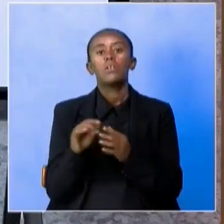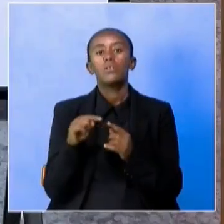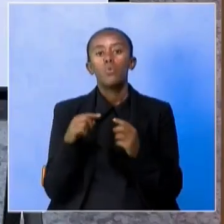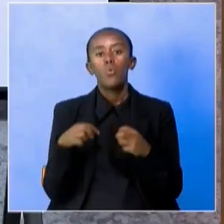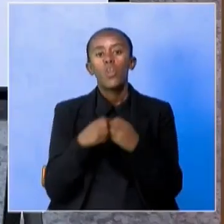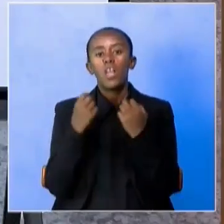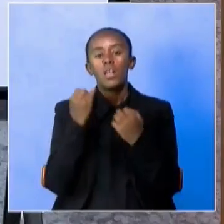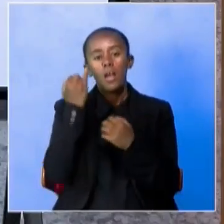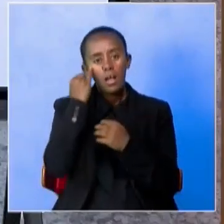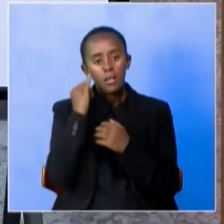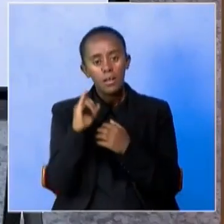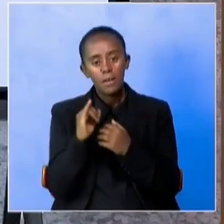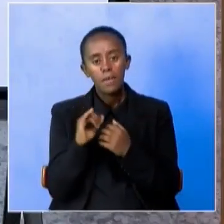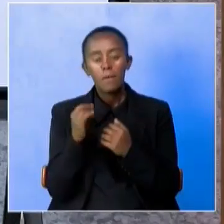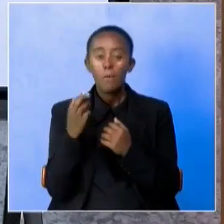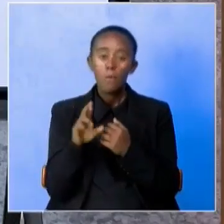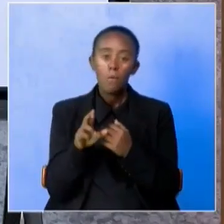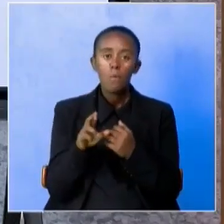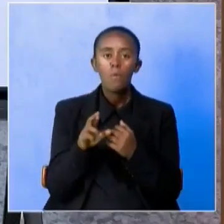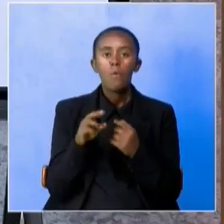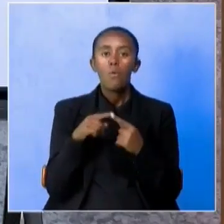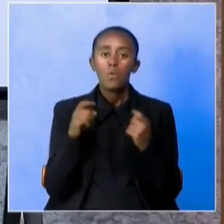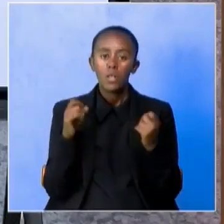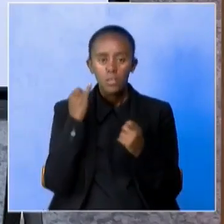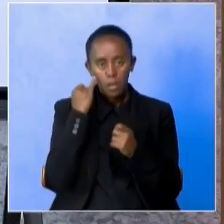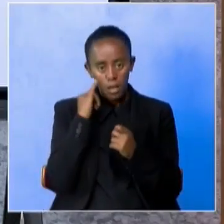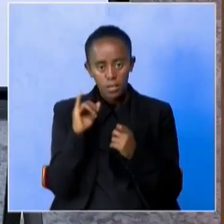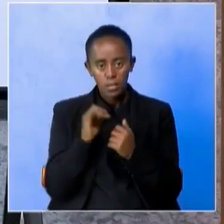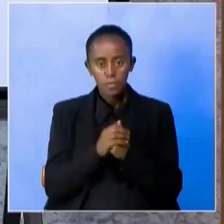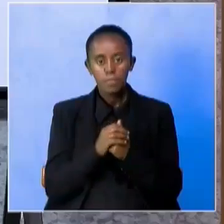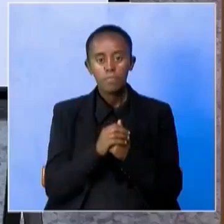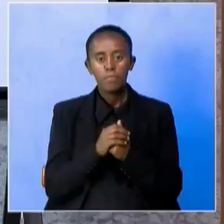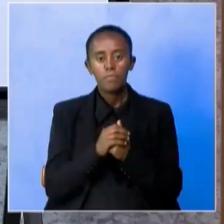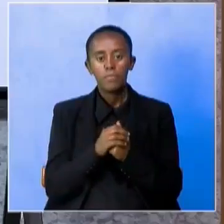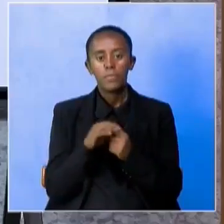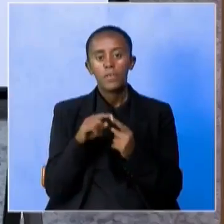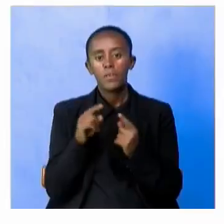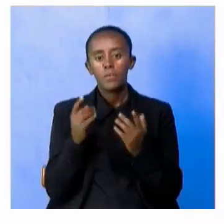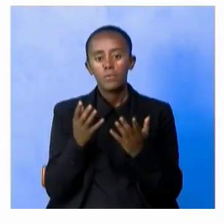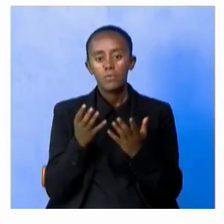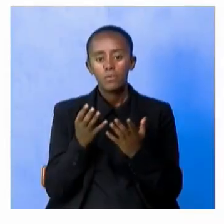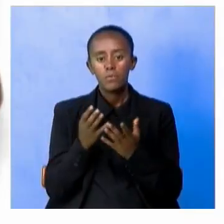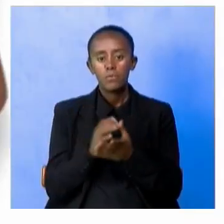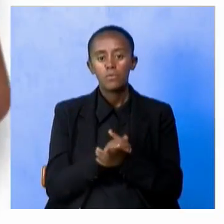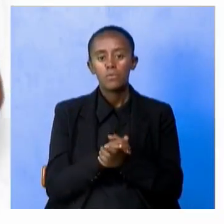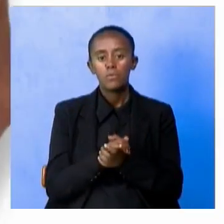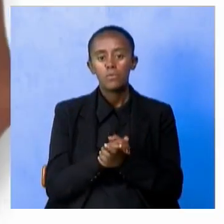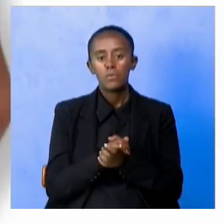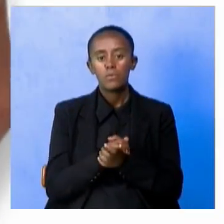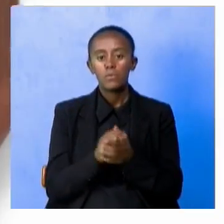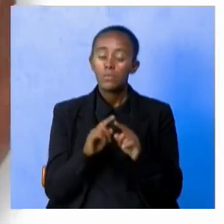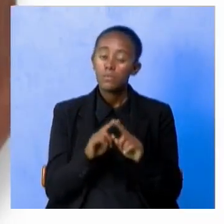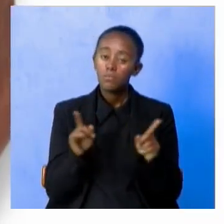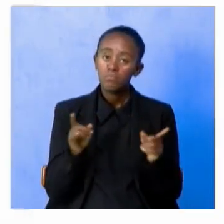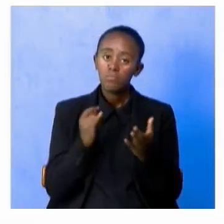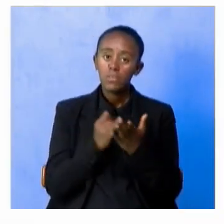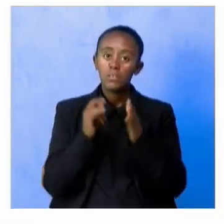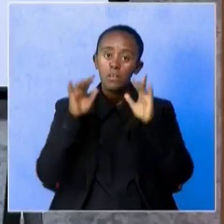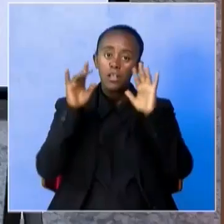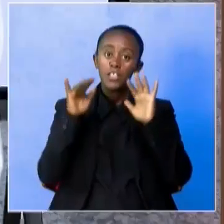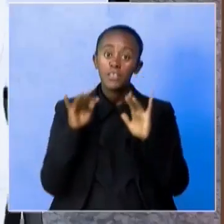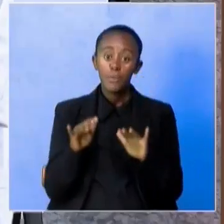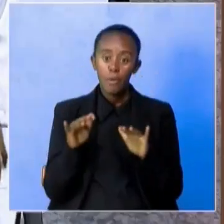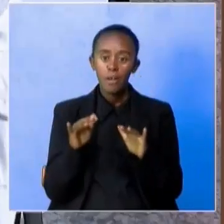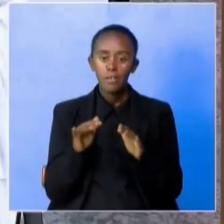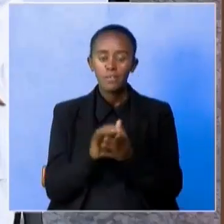negating ideas or contrasting ideas. So I wanted to go for a walk, but it started